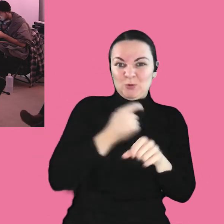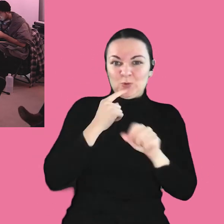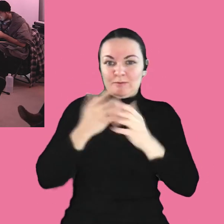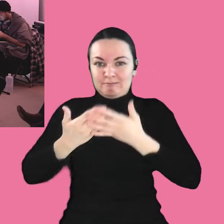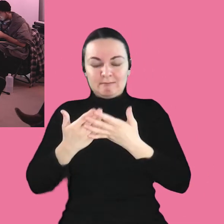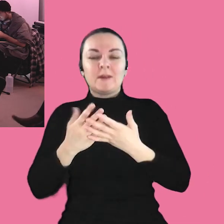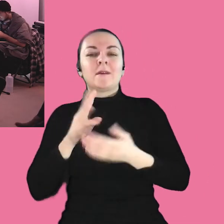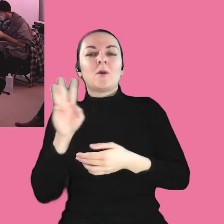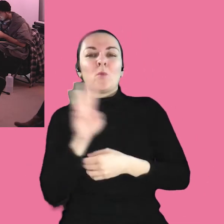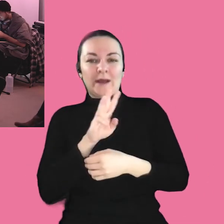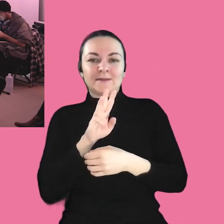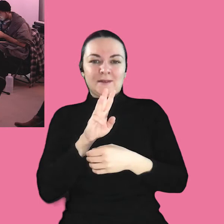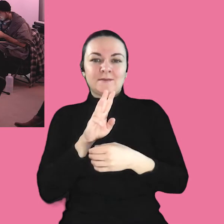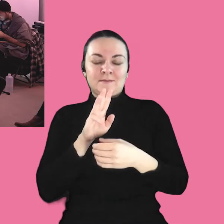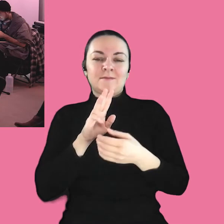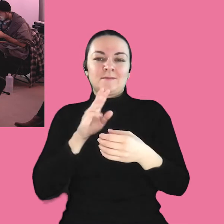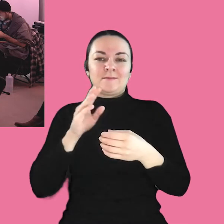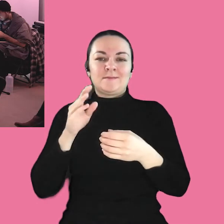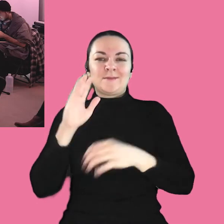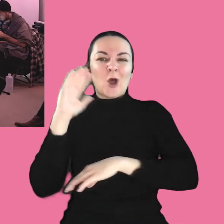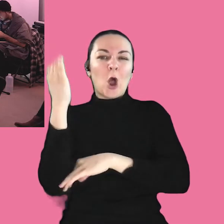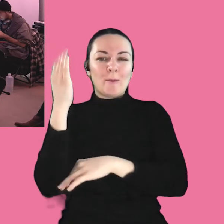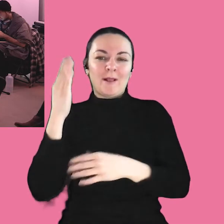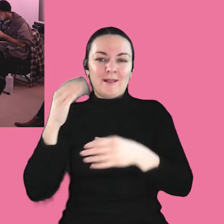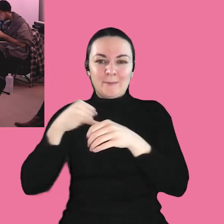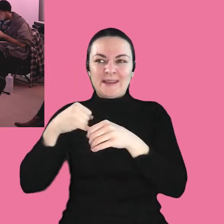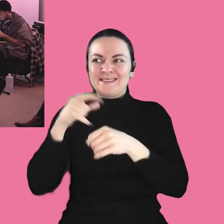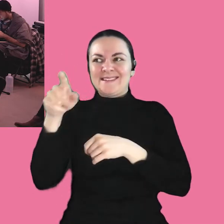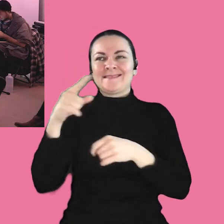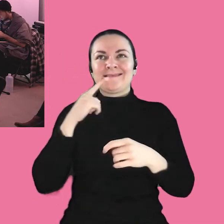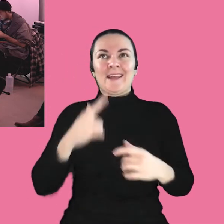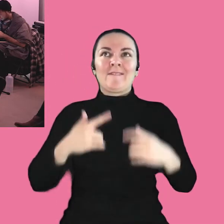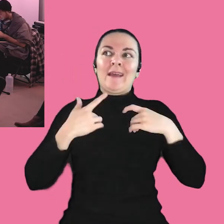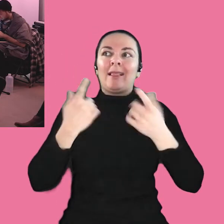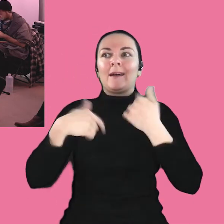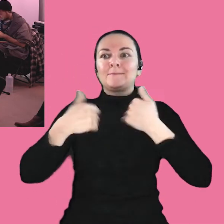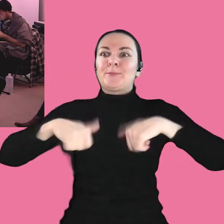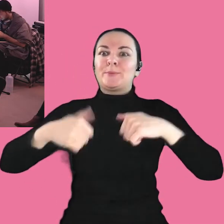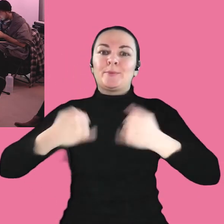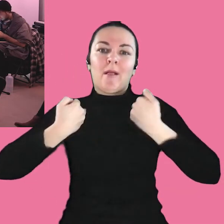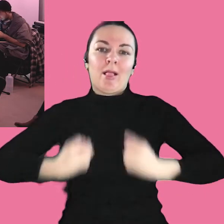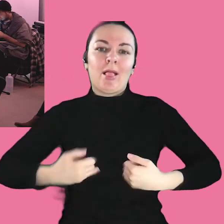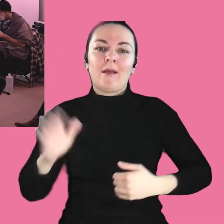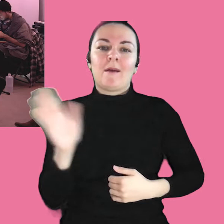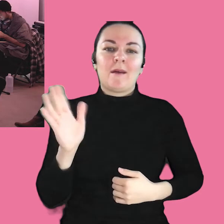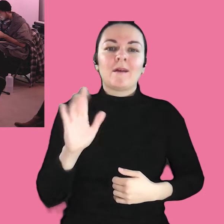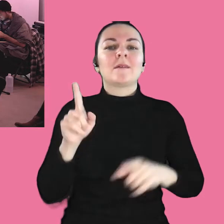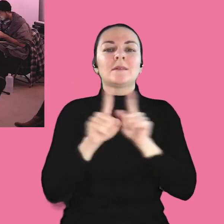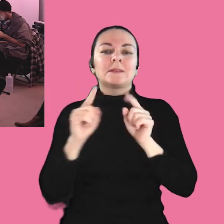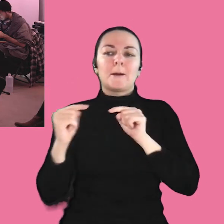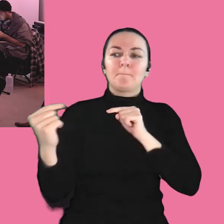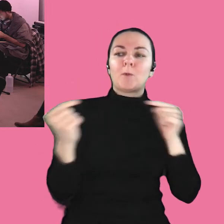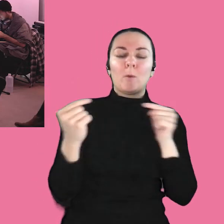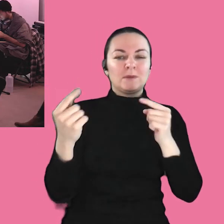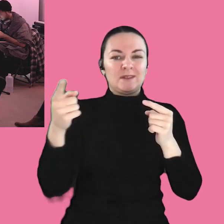So the things I'm kind of really interested in is ecological activism, saving seeds, getting people engaged with foraging, wild